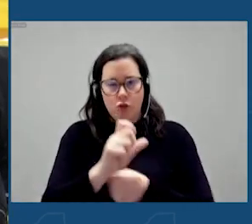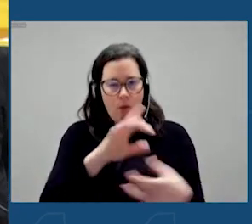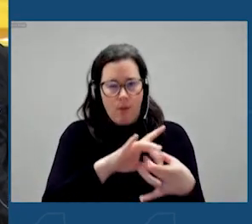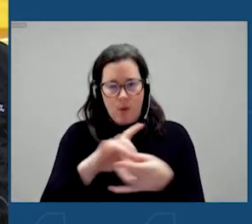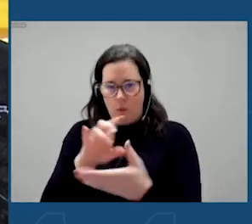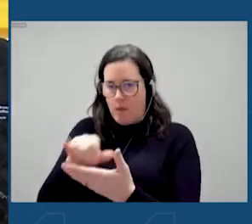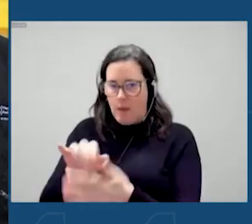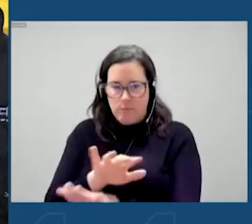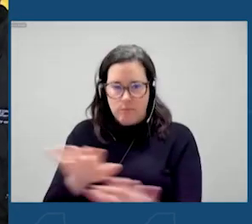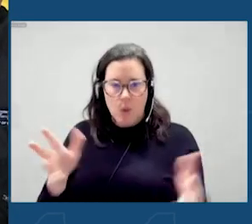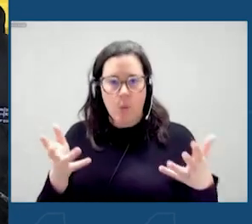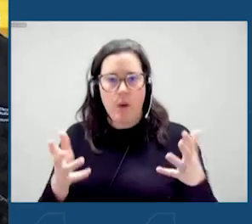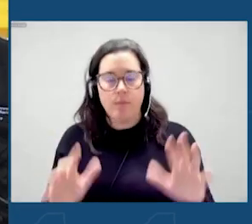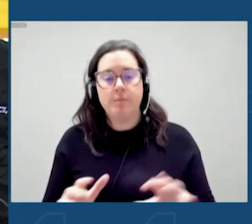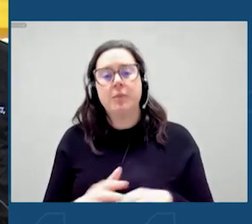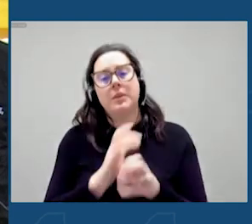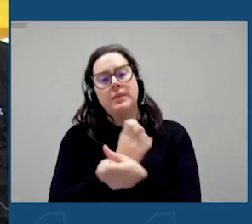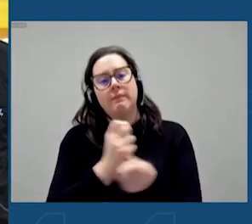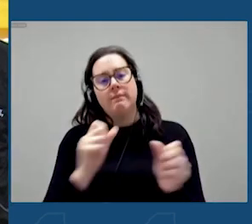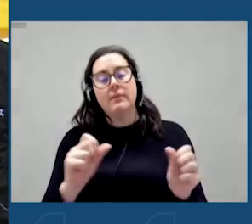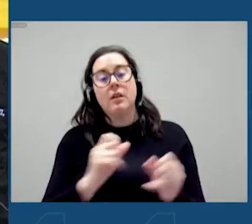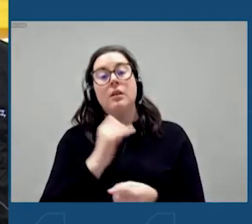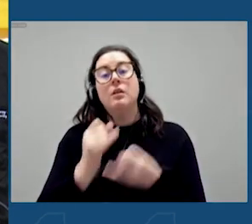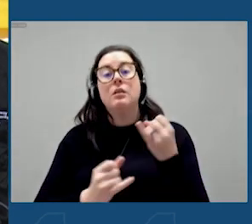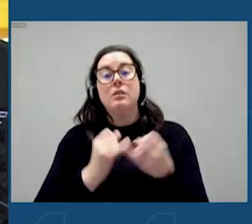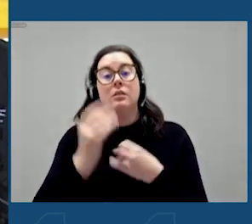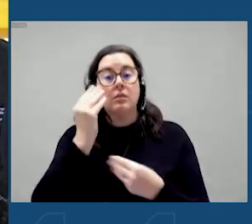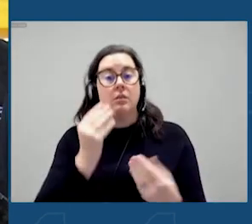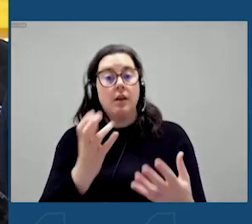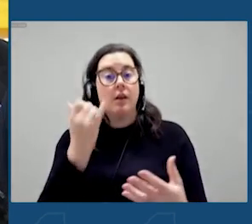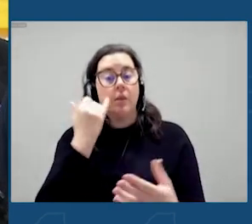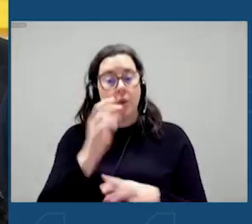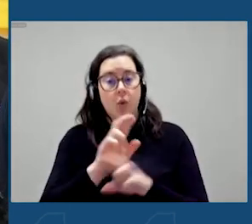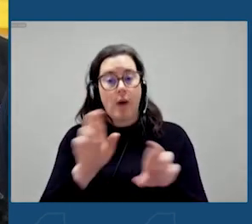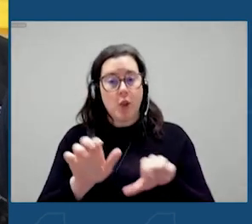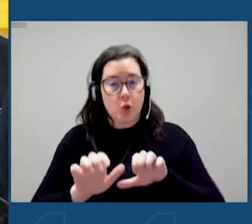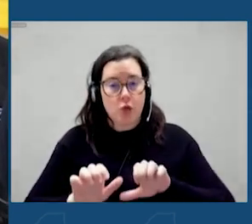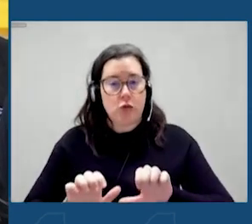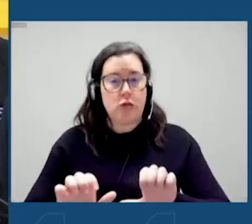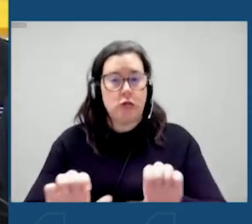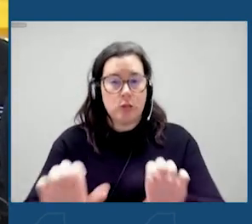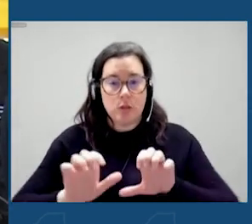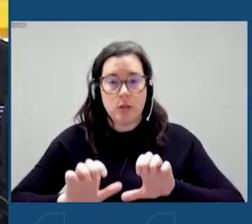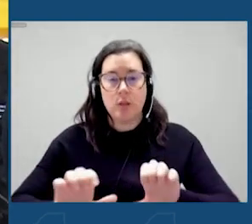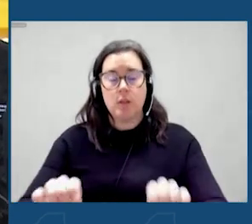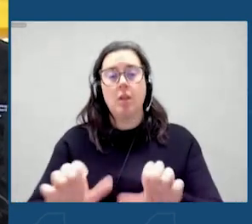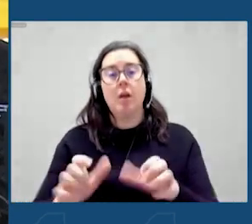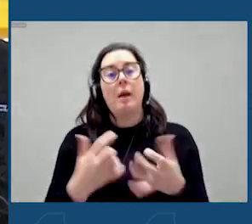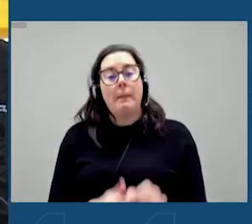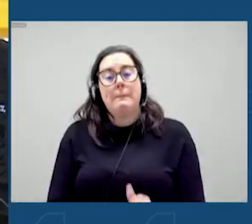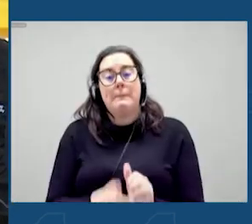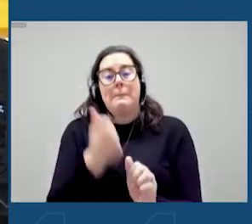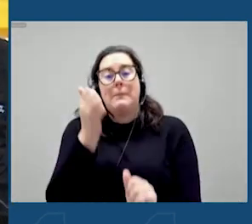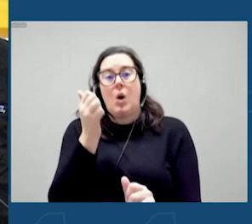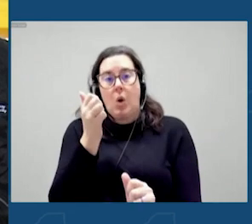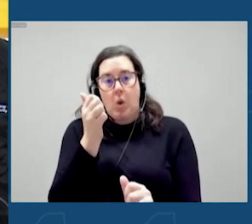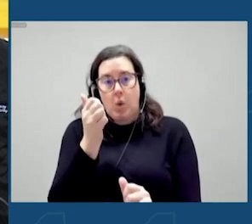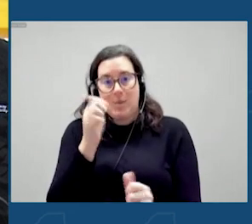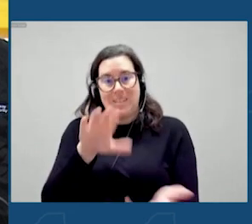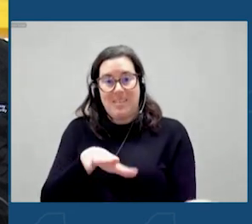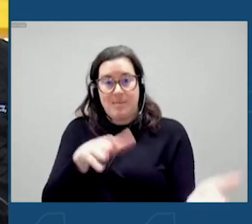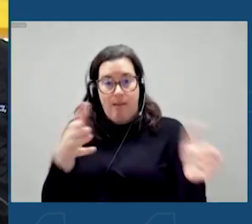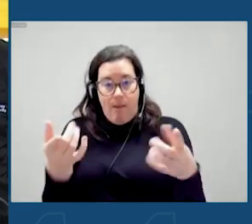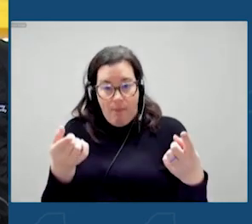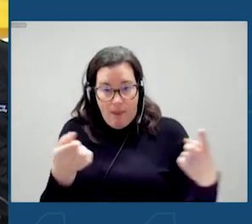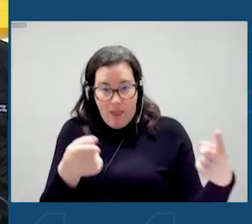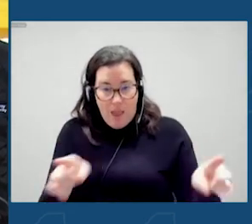And finally, when we get ready to shovel out, the most deaths that occur during winter